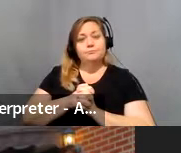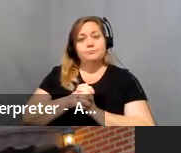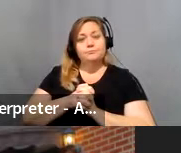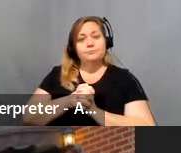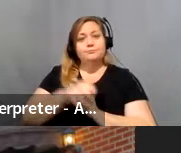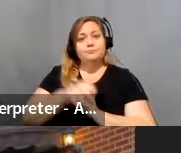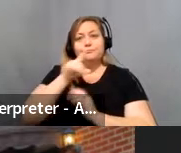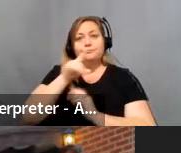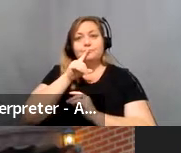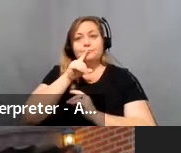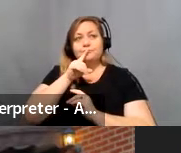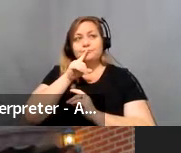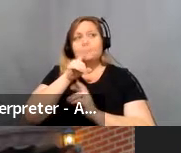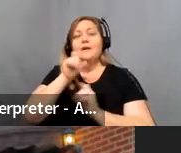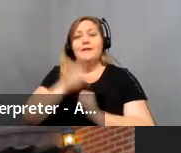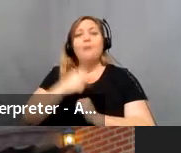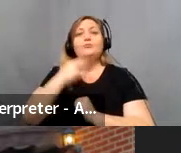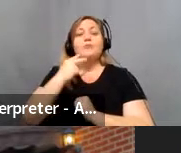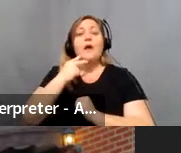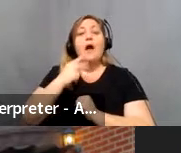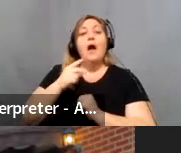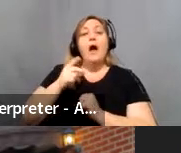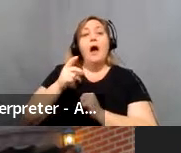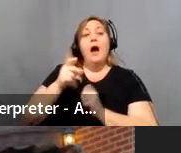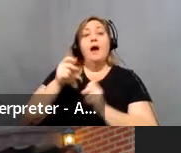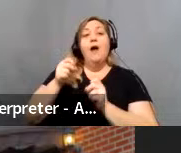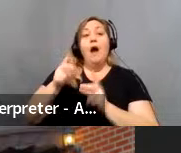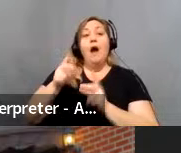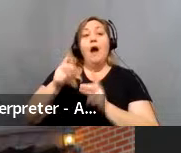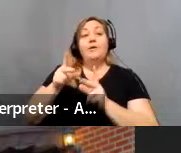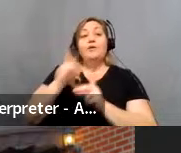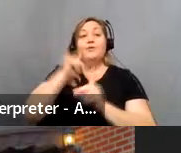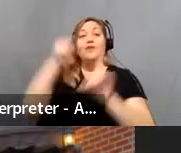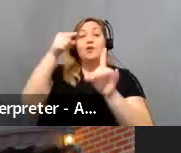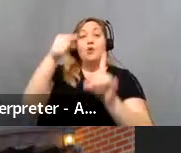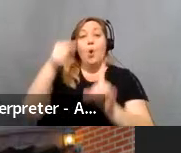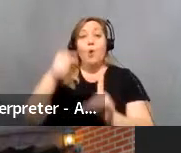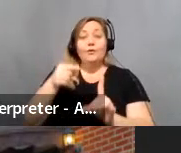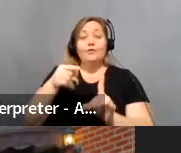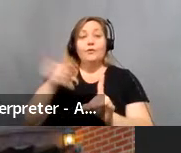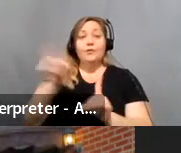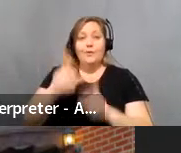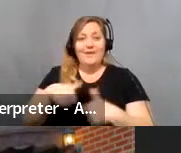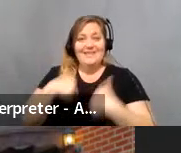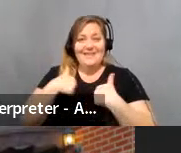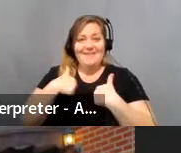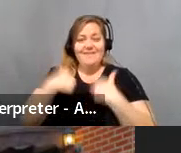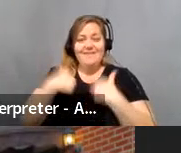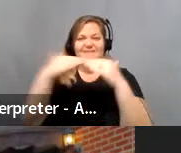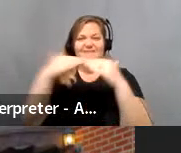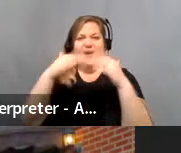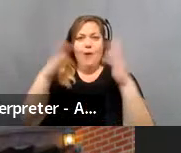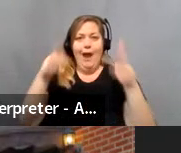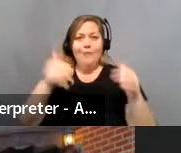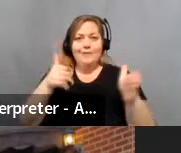Proposals and city guests for housing opportunity emerged from the goals outlined in Where We Live NYC, the city's fair housing plan.